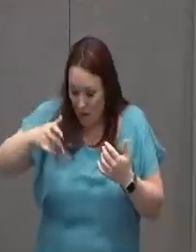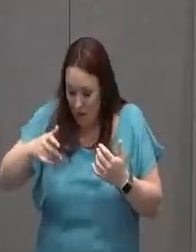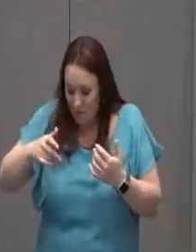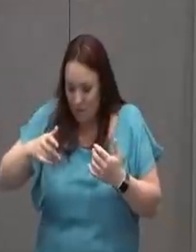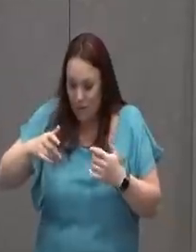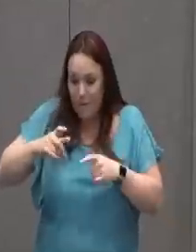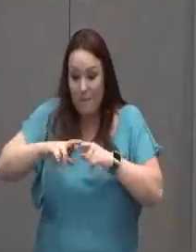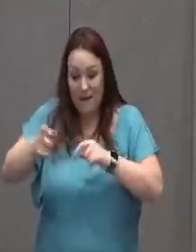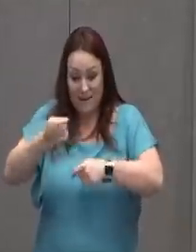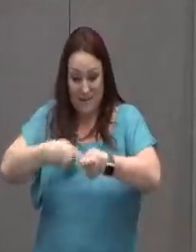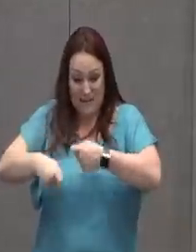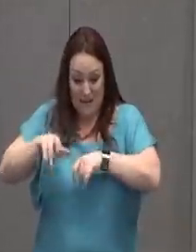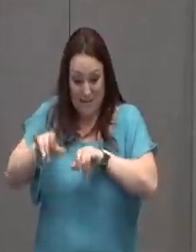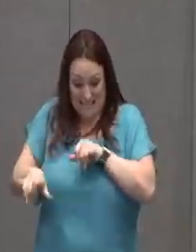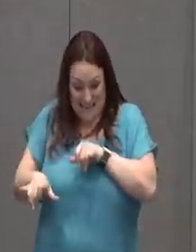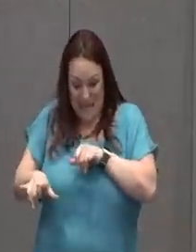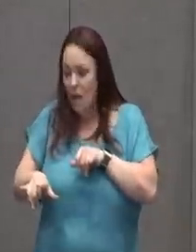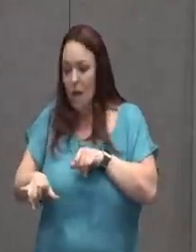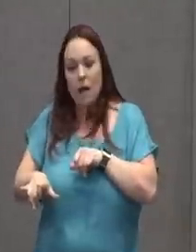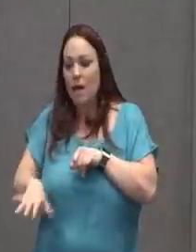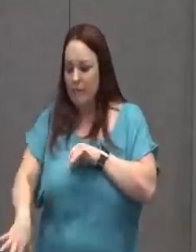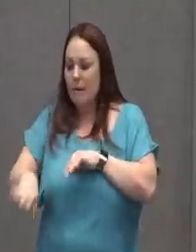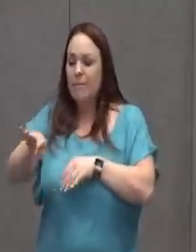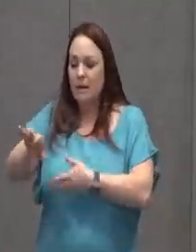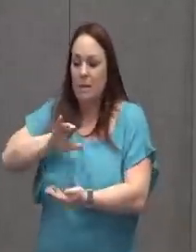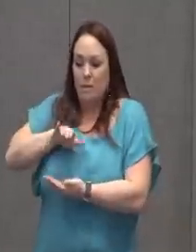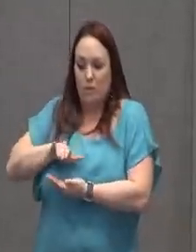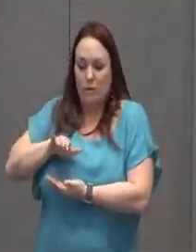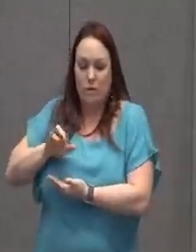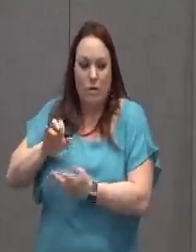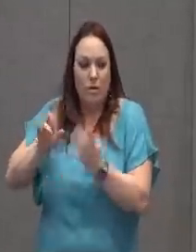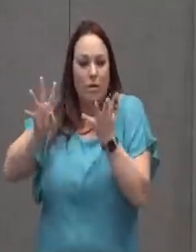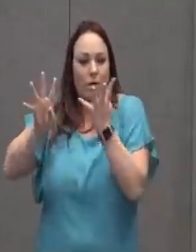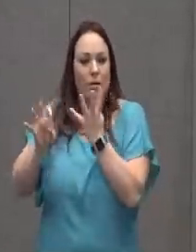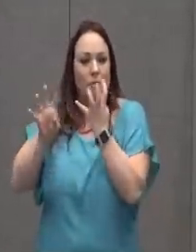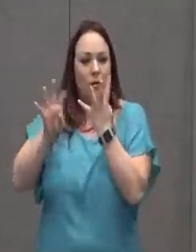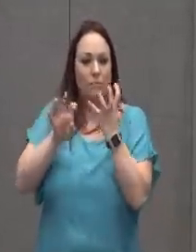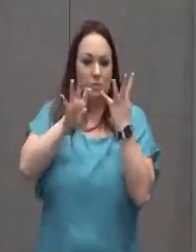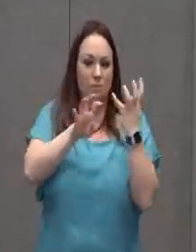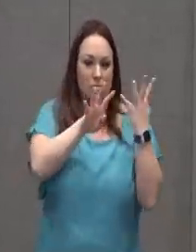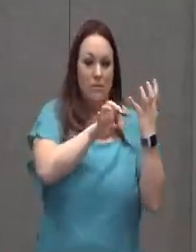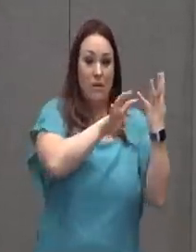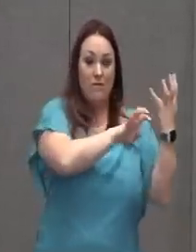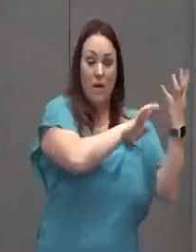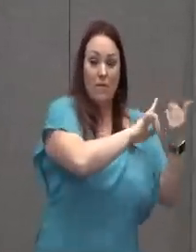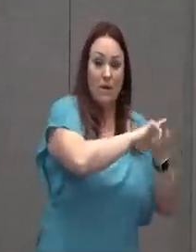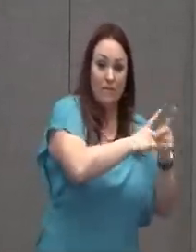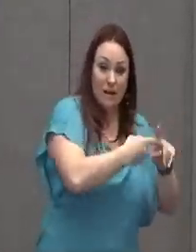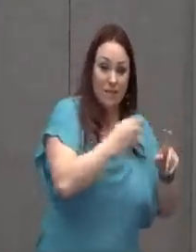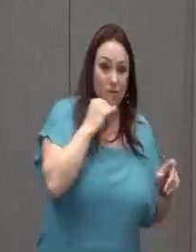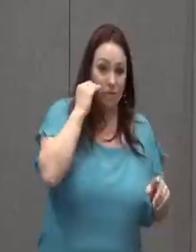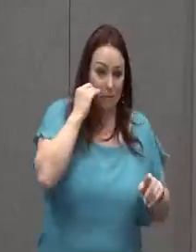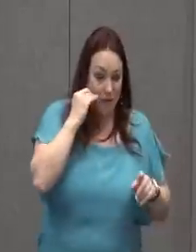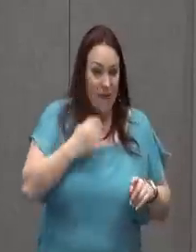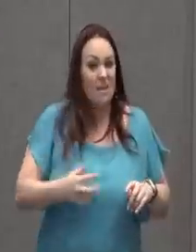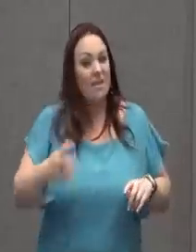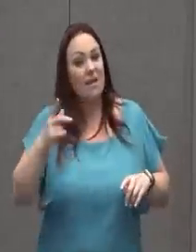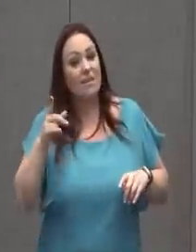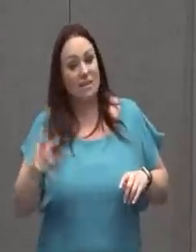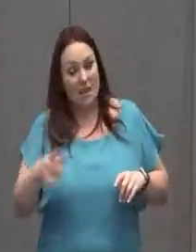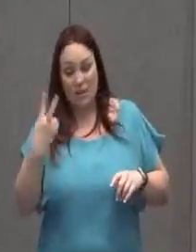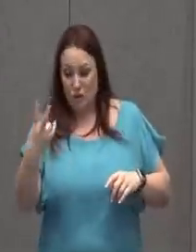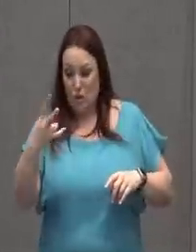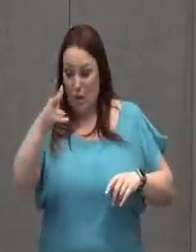single crystal and followed their friends home. Standing at the edge of their anthole, the two ants listened to the